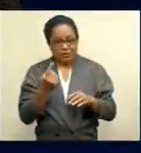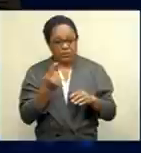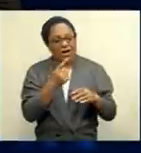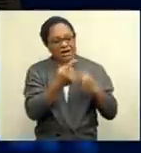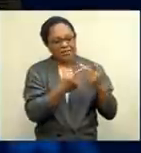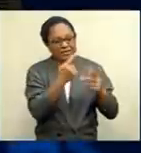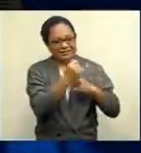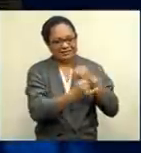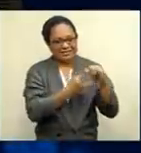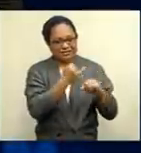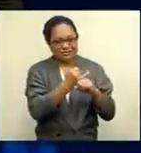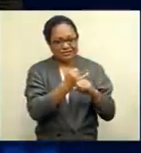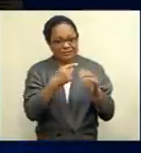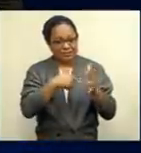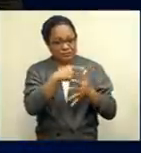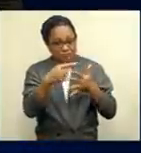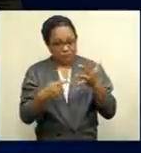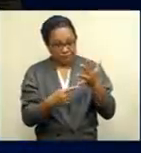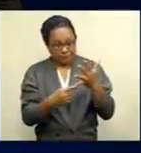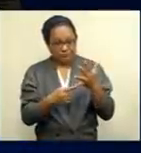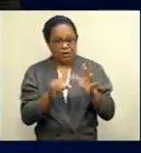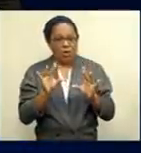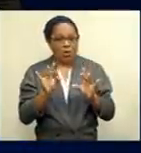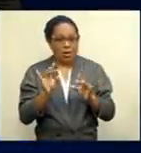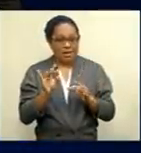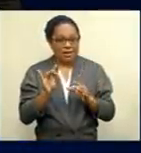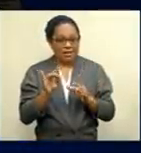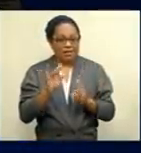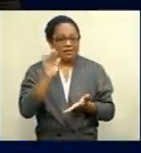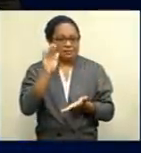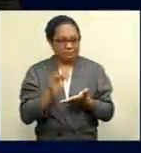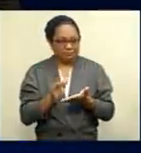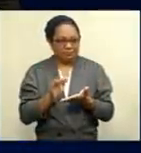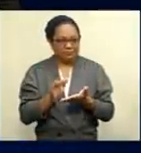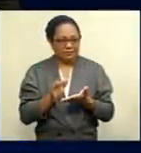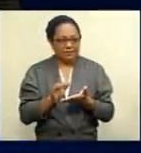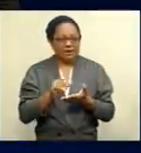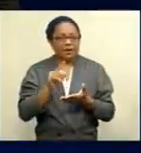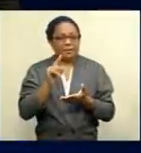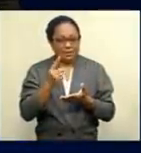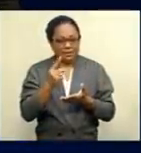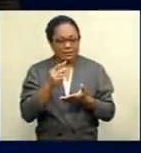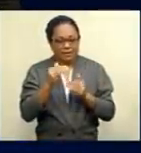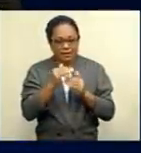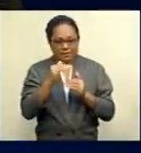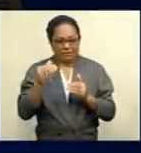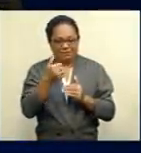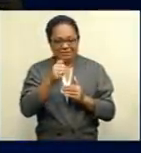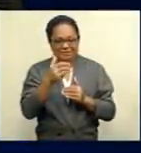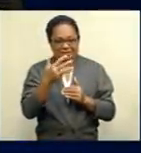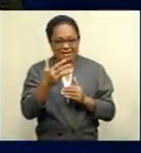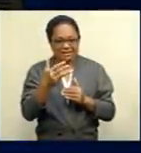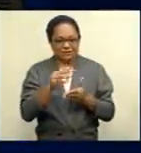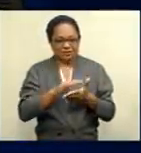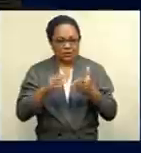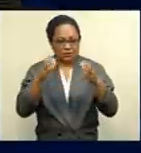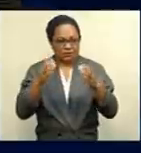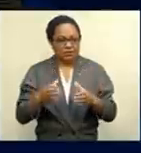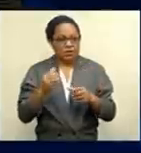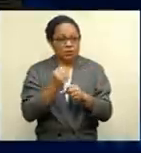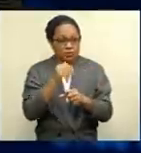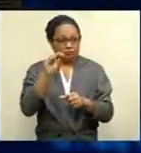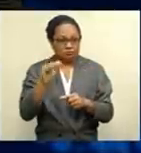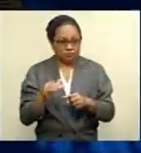cover. On the commodities market, crude oil dropped a few cents but remains above $69 a barrel. Gold dropped to close at